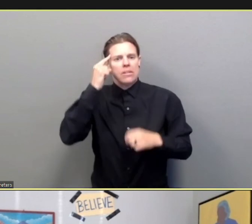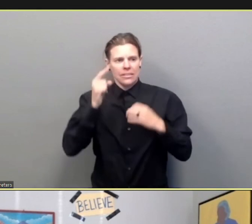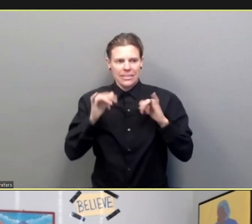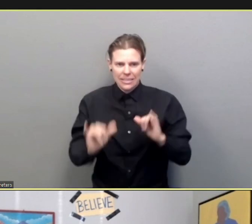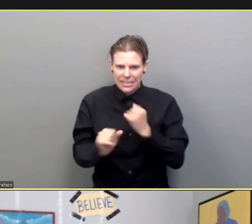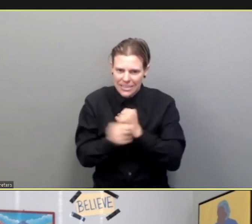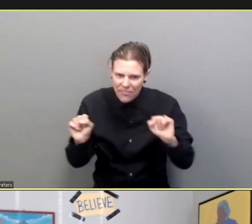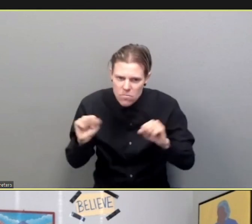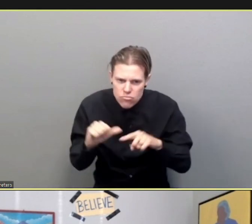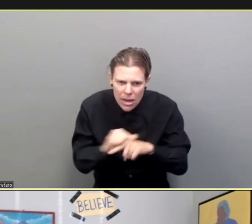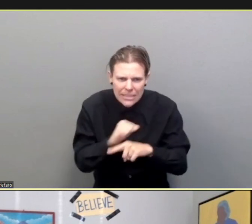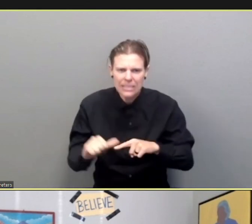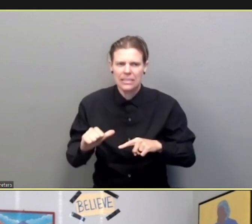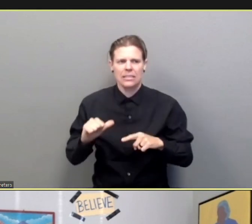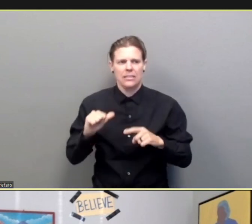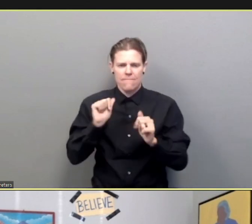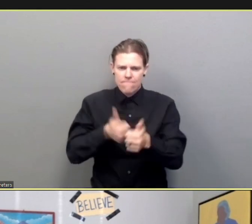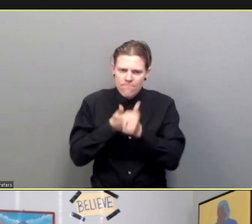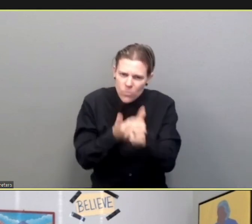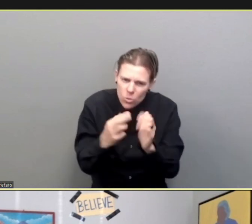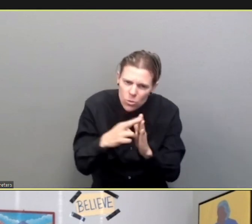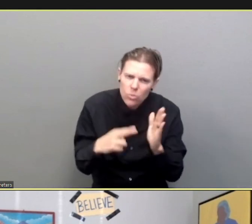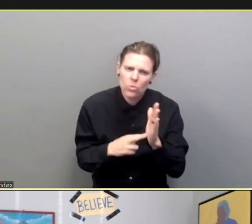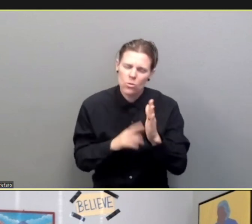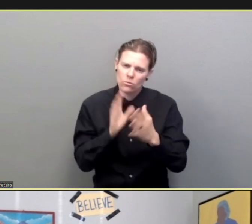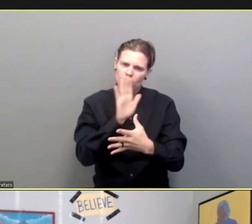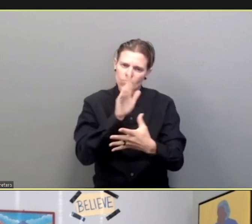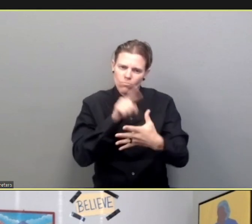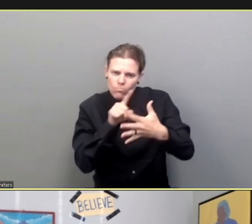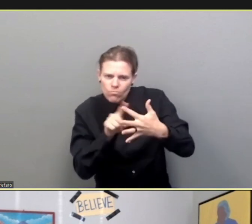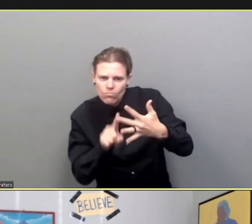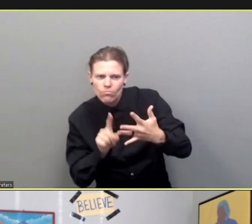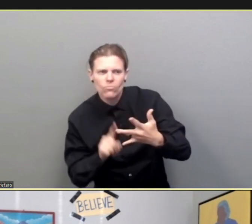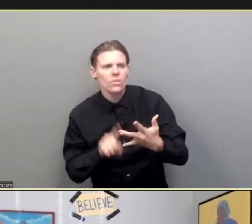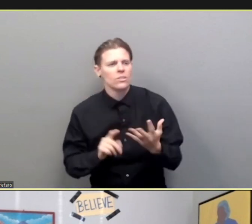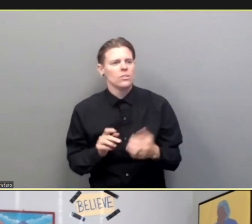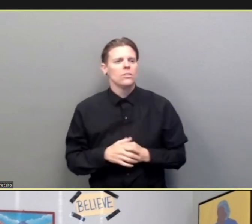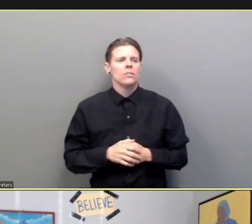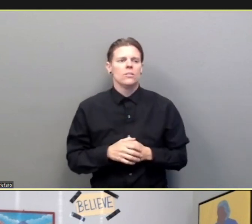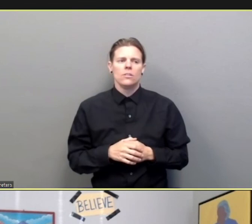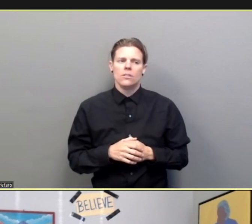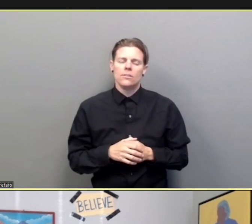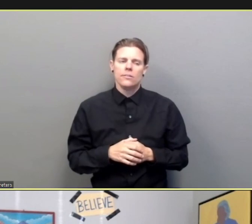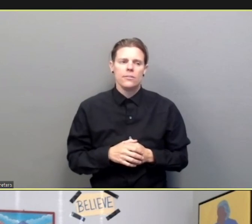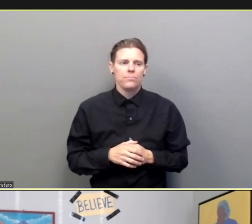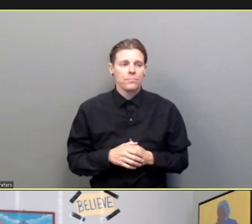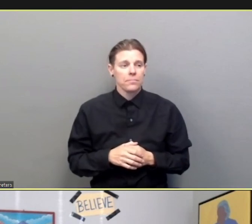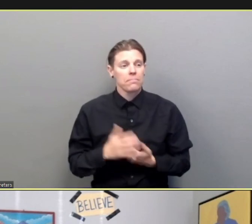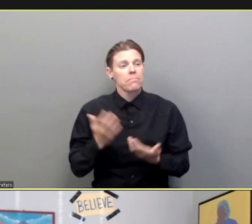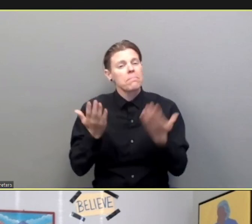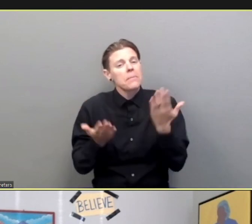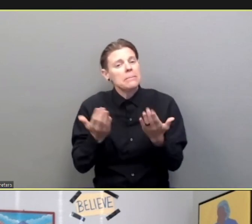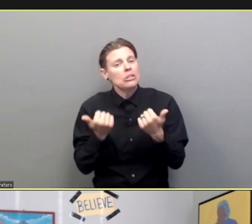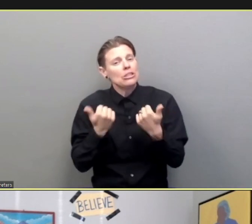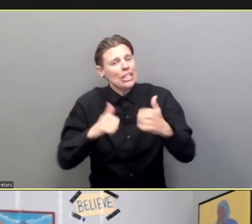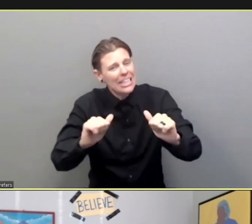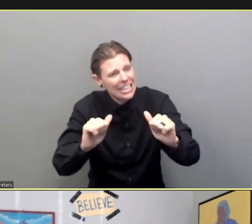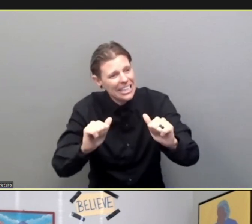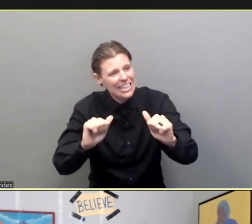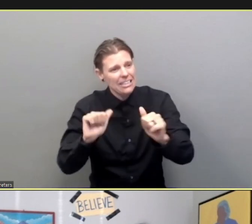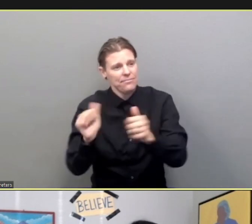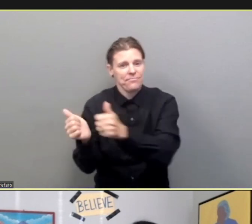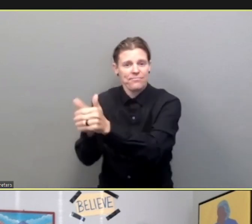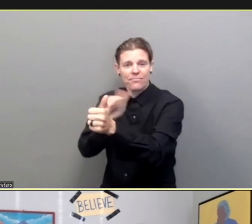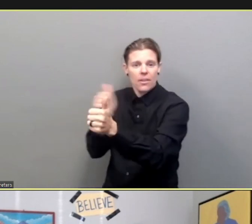consider whether you want to avoid indoor activities in public,